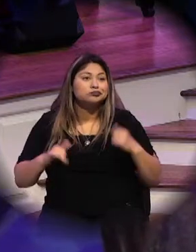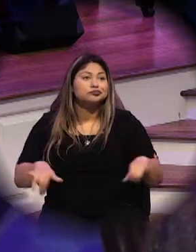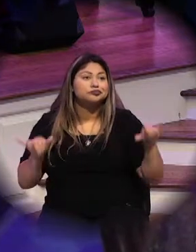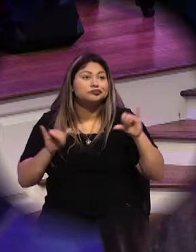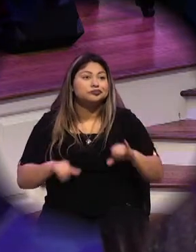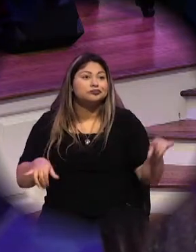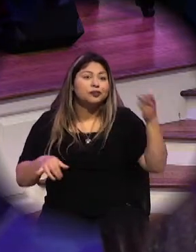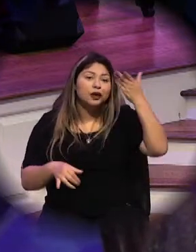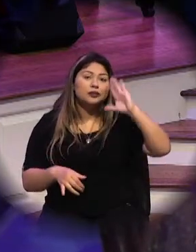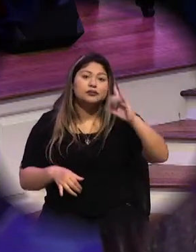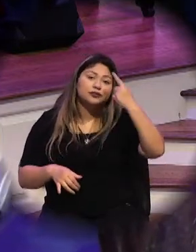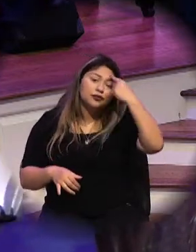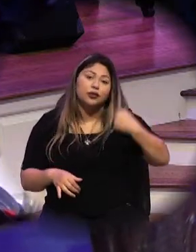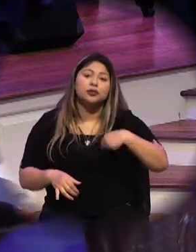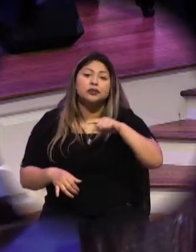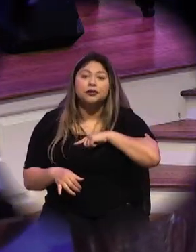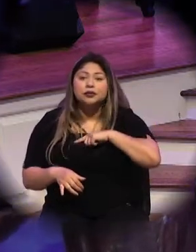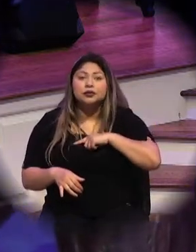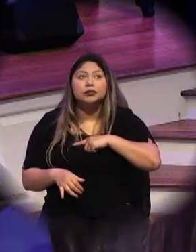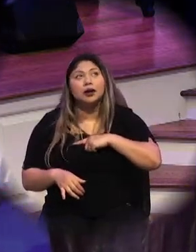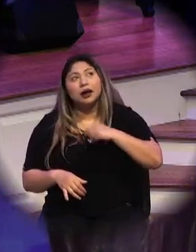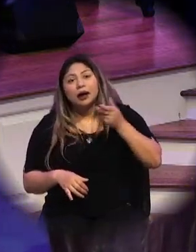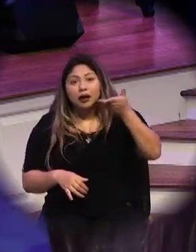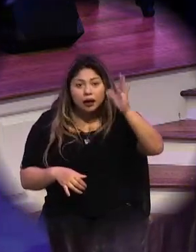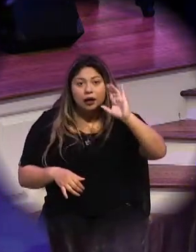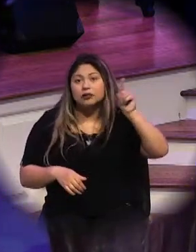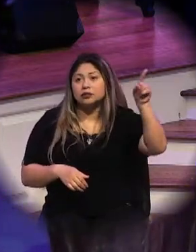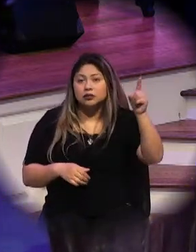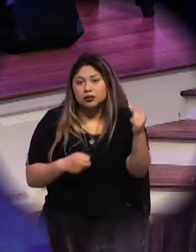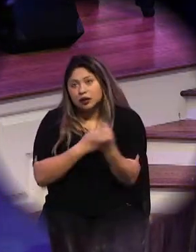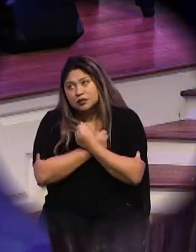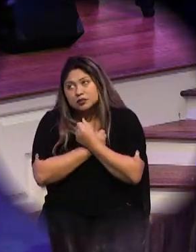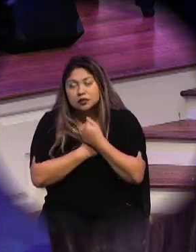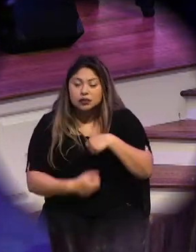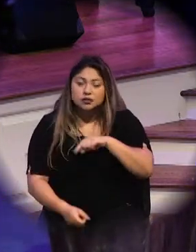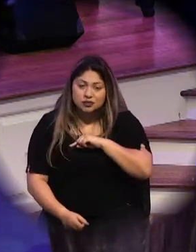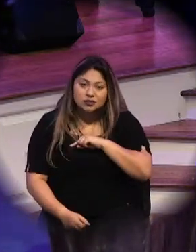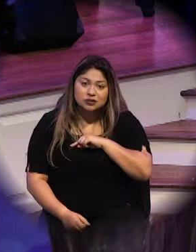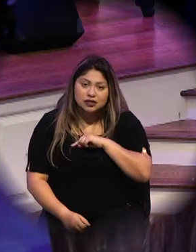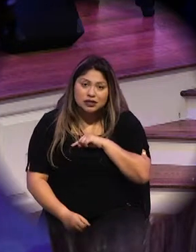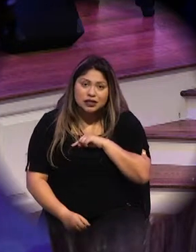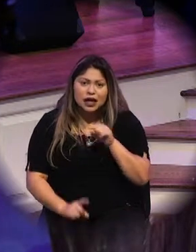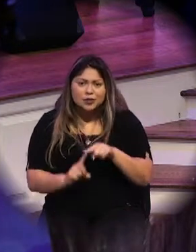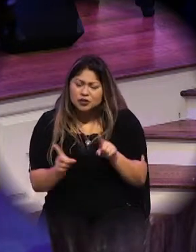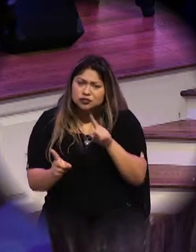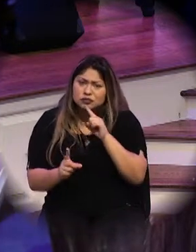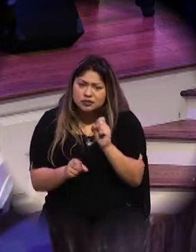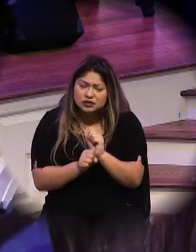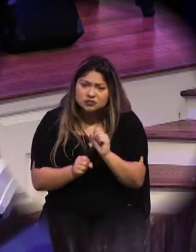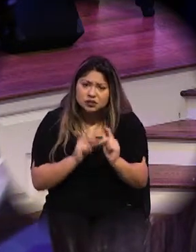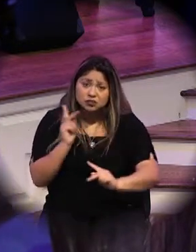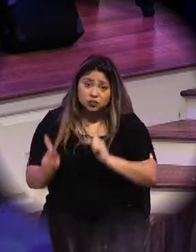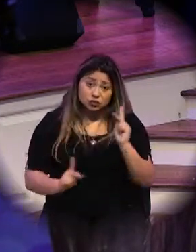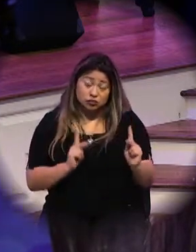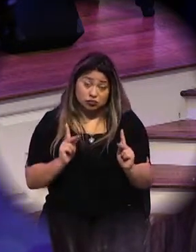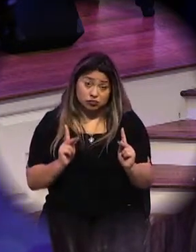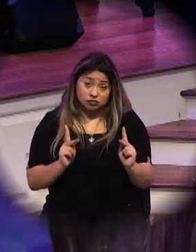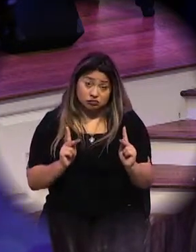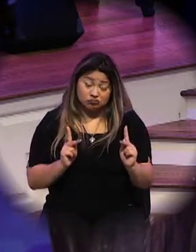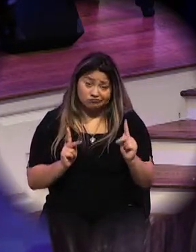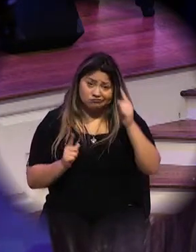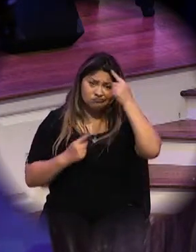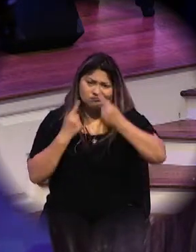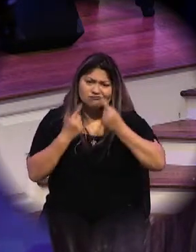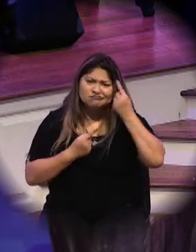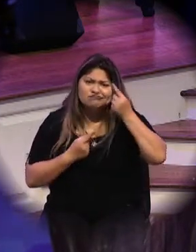is for us. But not everyone in the world believes such a thing. People find themselves wondering whether or not there is a God,